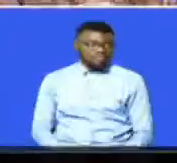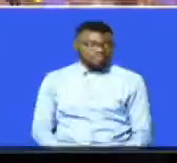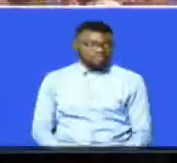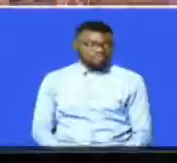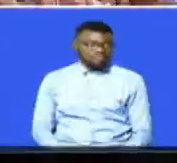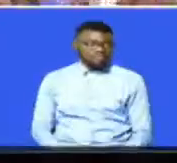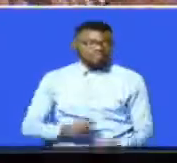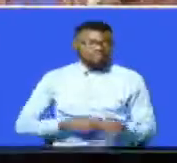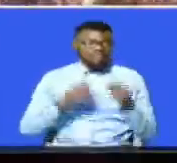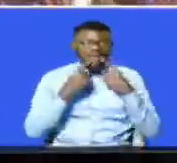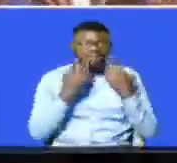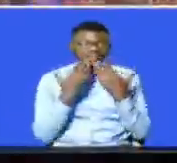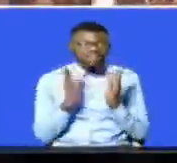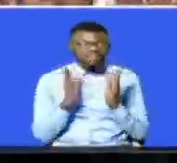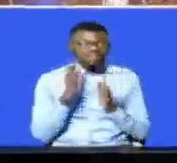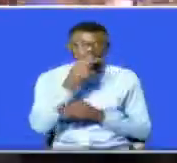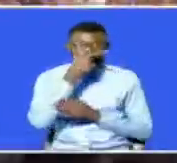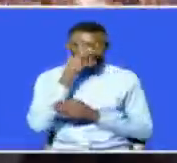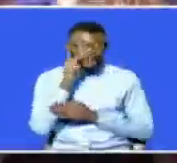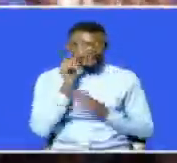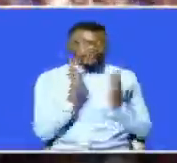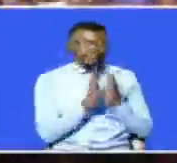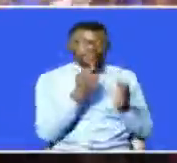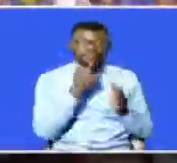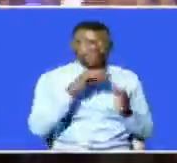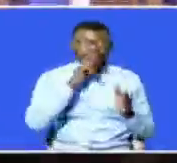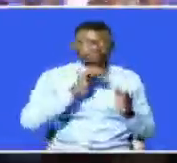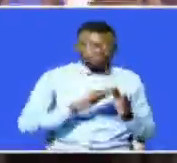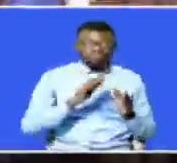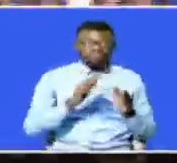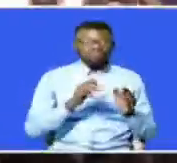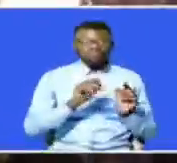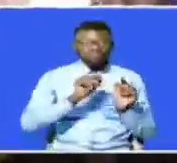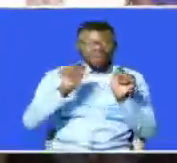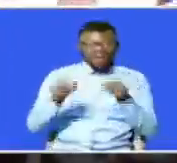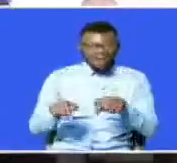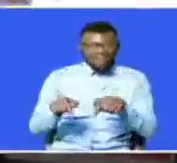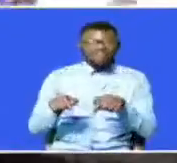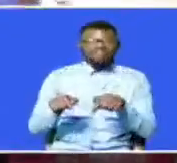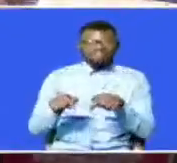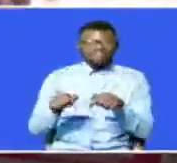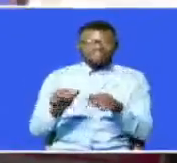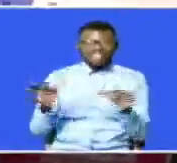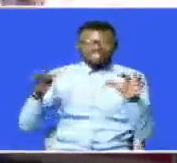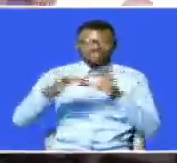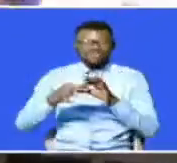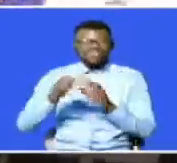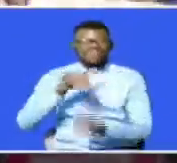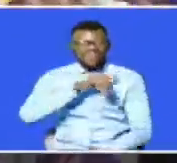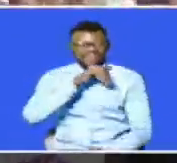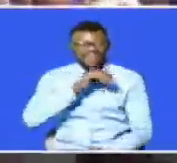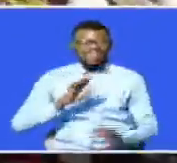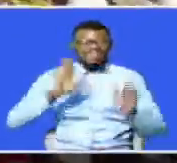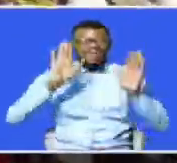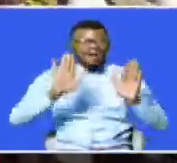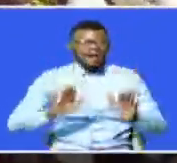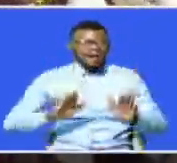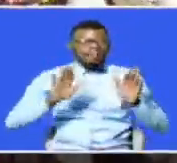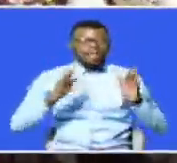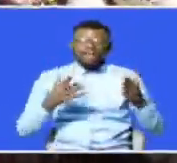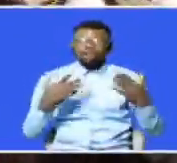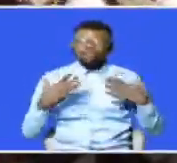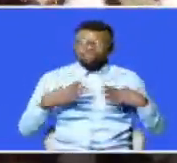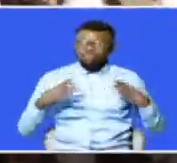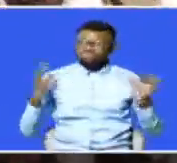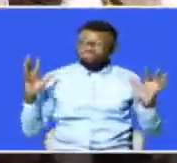After the announcement, Kalonzo and Gideon Moi joined the Azimio la Umoja presidential contender Raila Odinga for a public rally